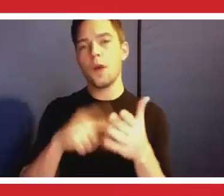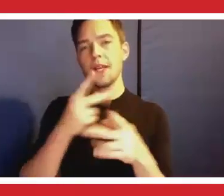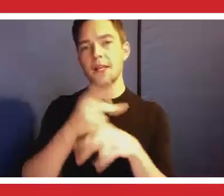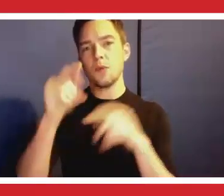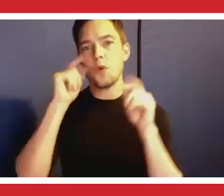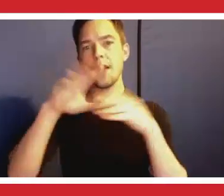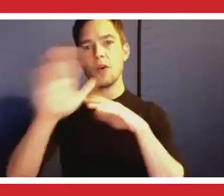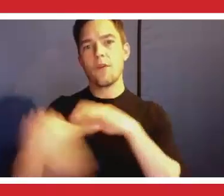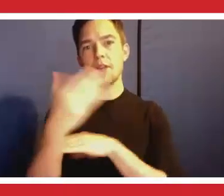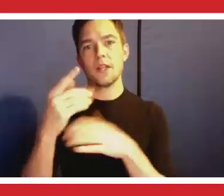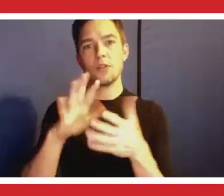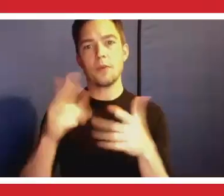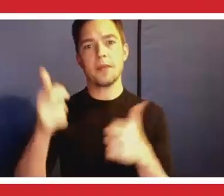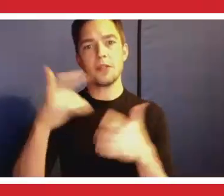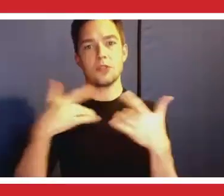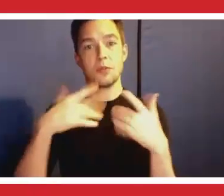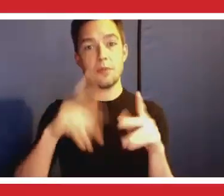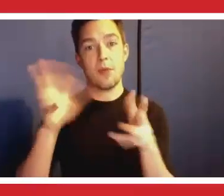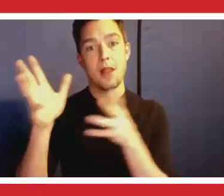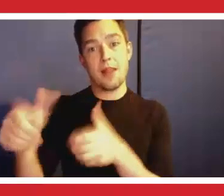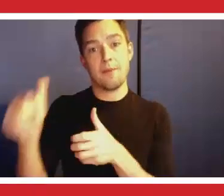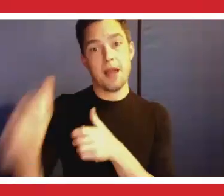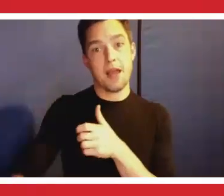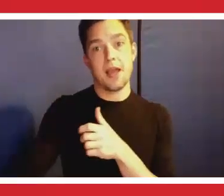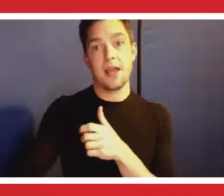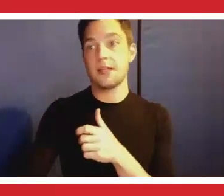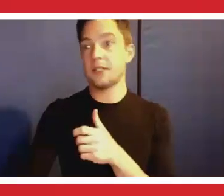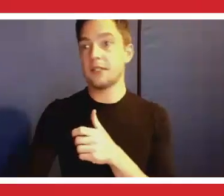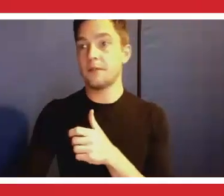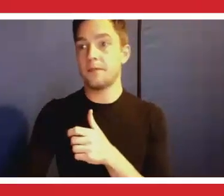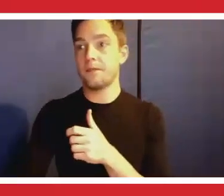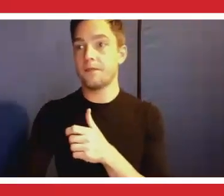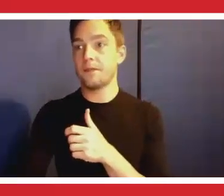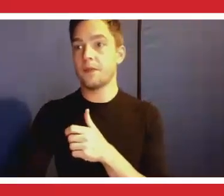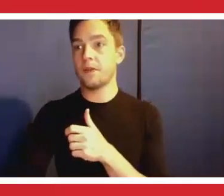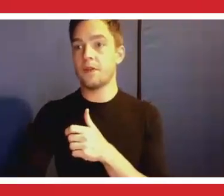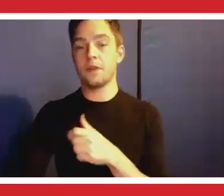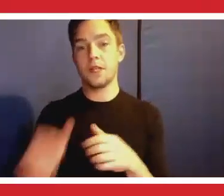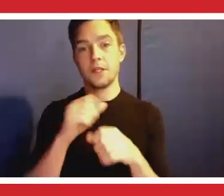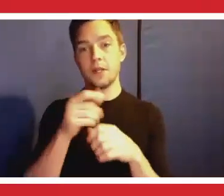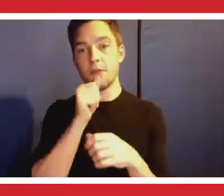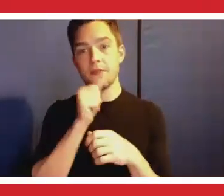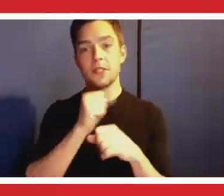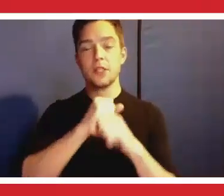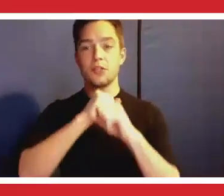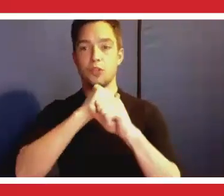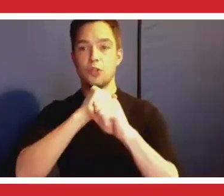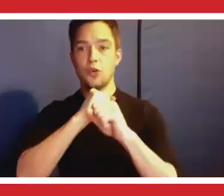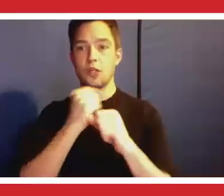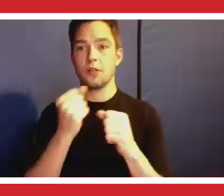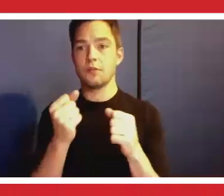concern? Is it people being left behind? Is it privacy? Is it security? Is it